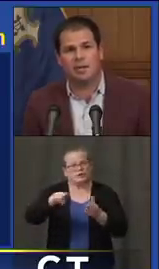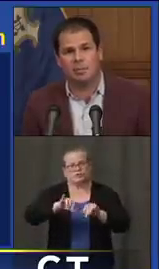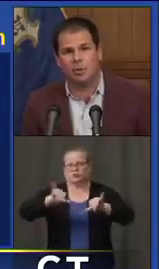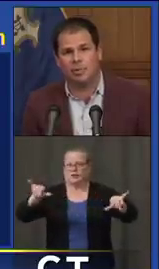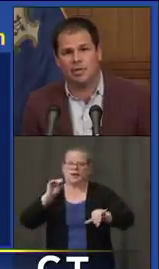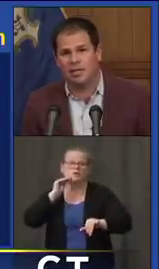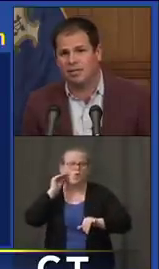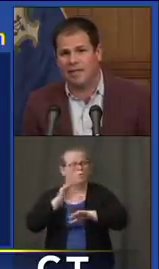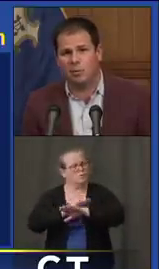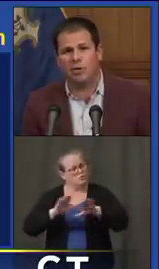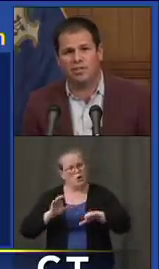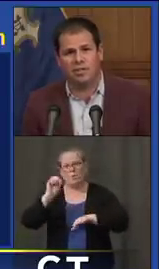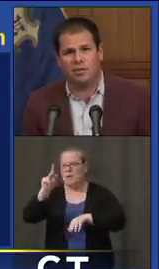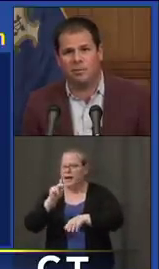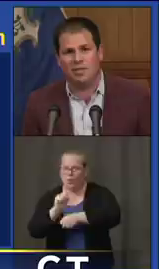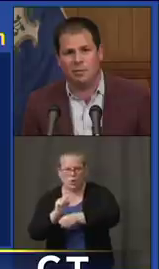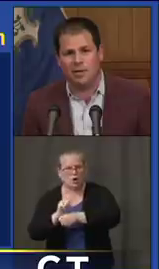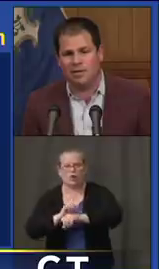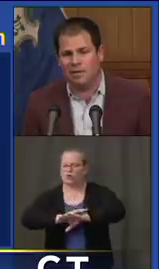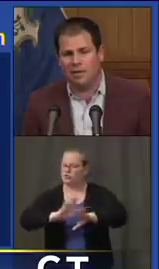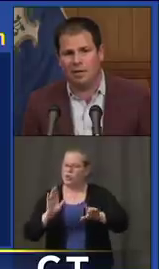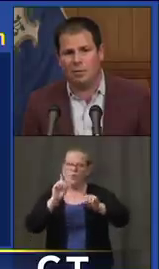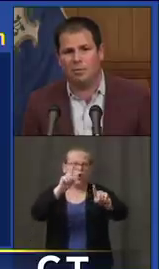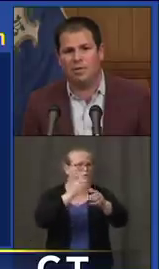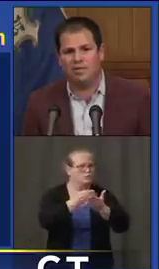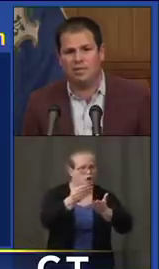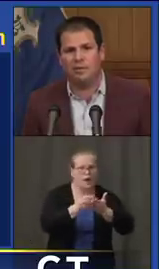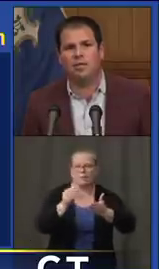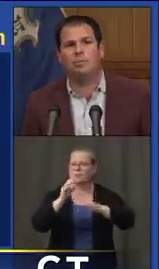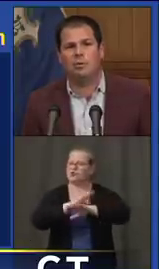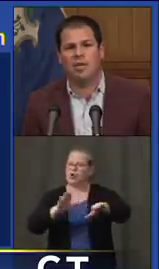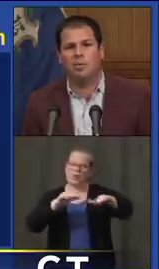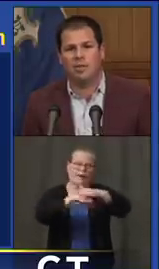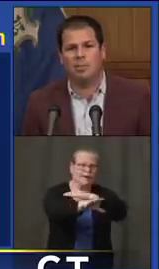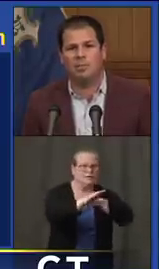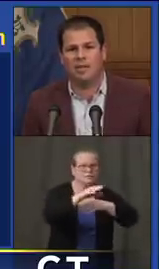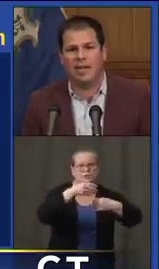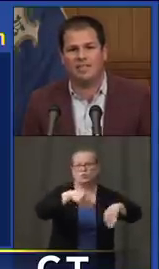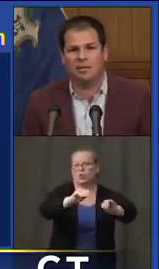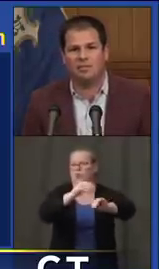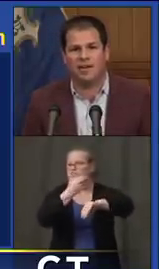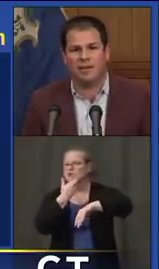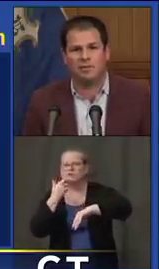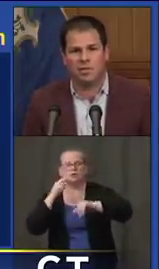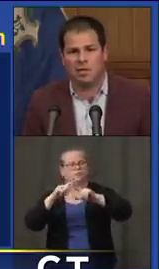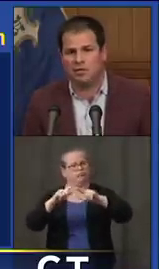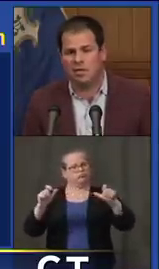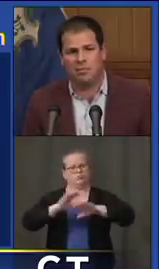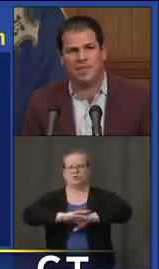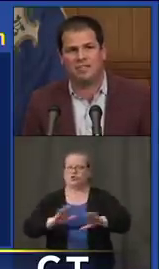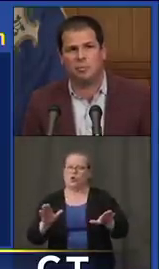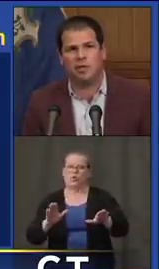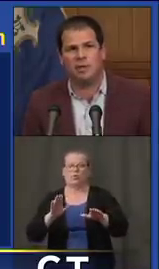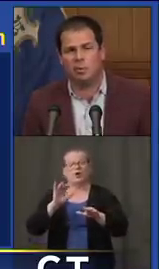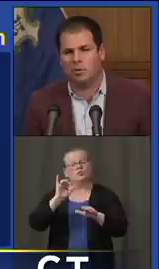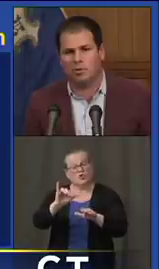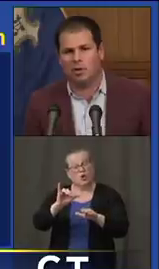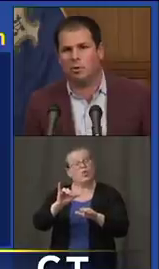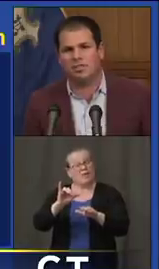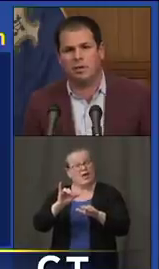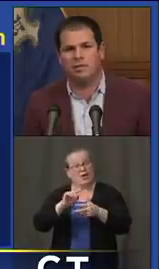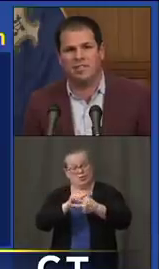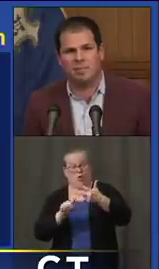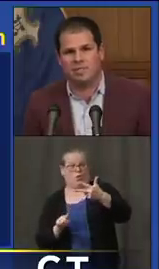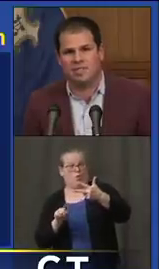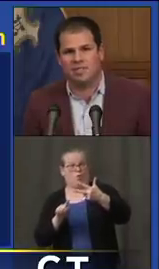that are going to be open. So that will continue on May 20th, and we will continue to communicate with the public as those factors change. But that's really important